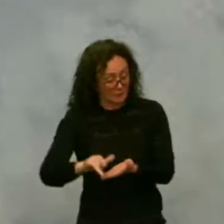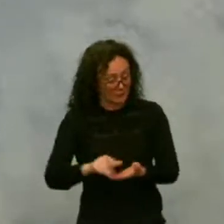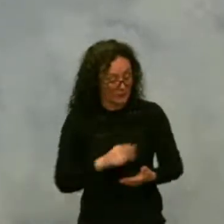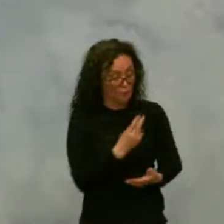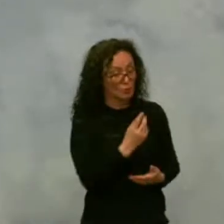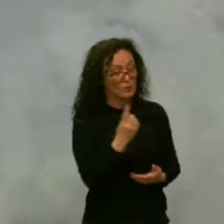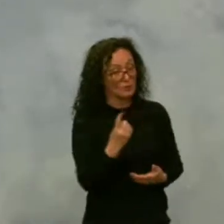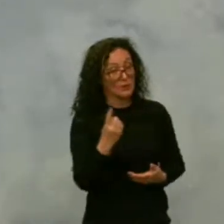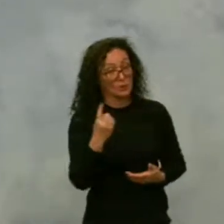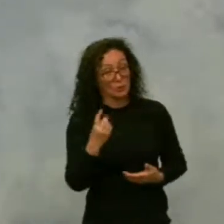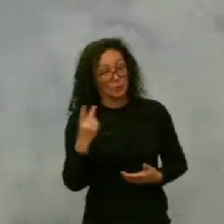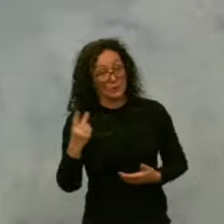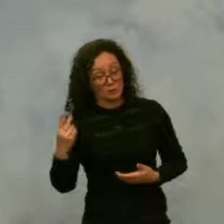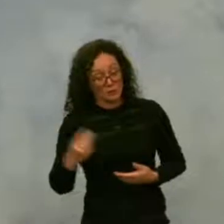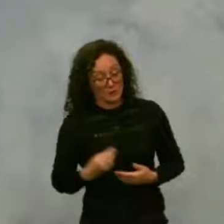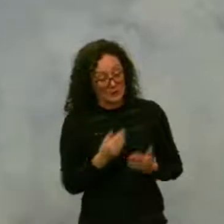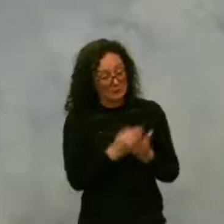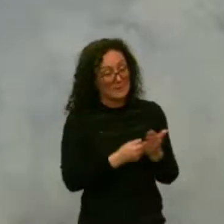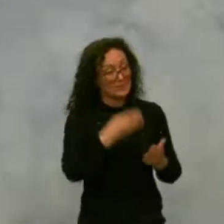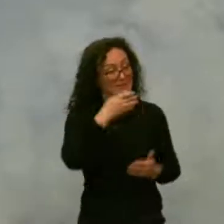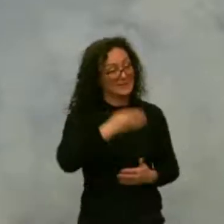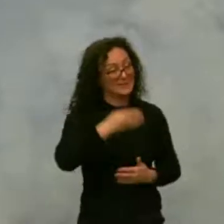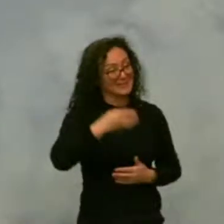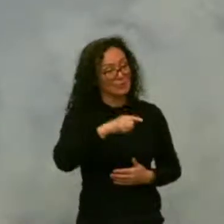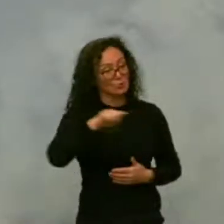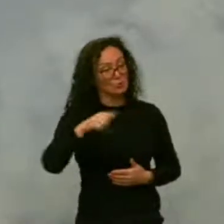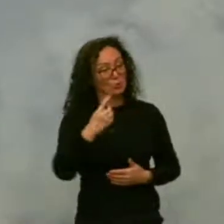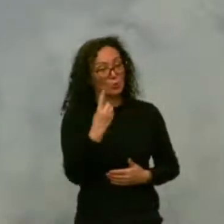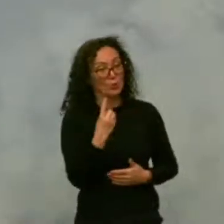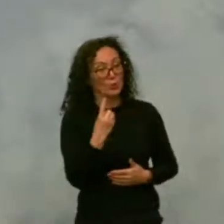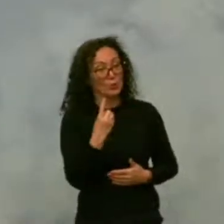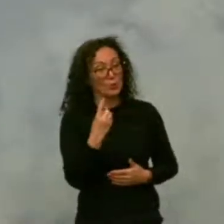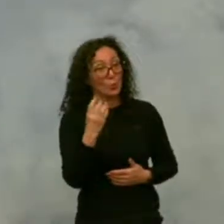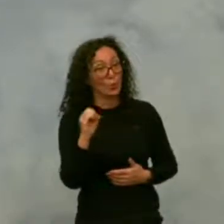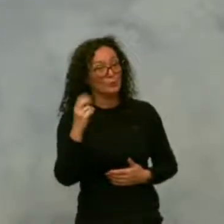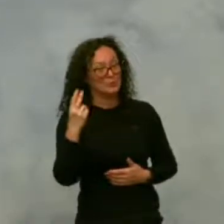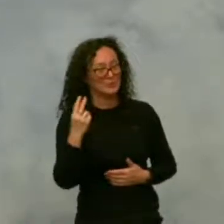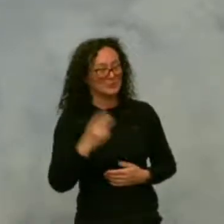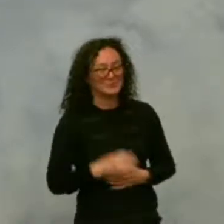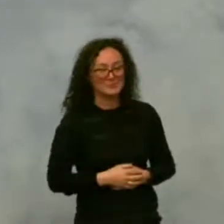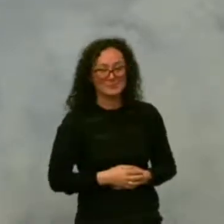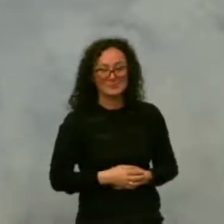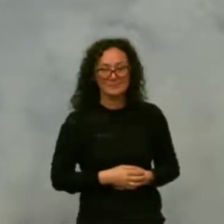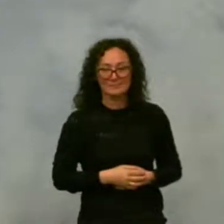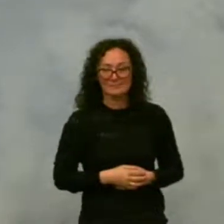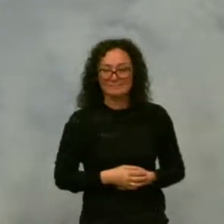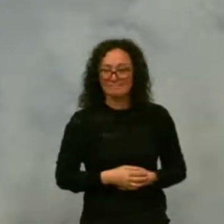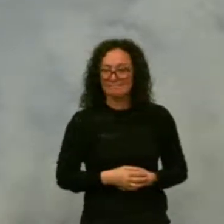2021-22, pages 99 to 102. Craig, please.